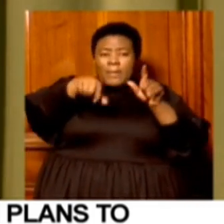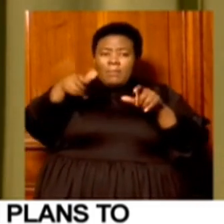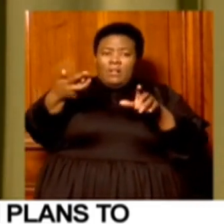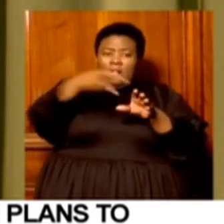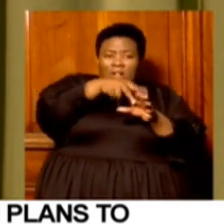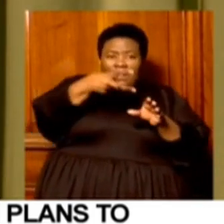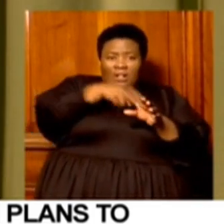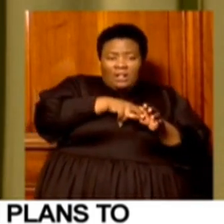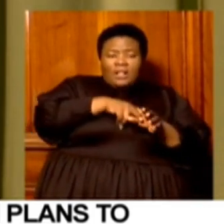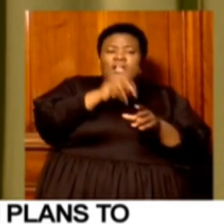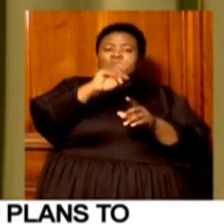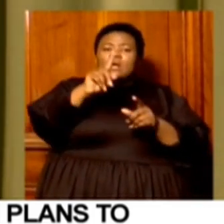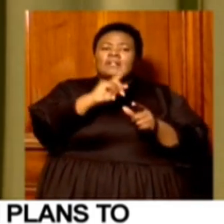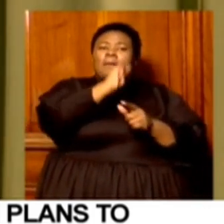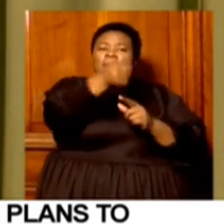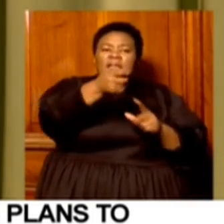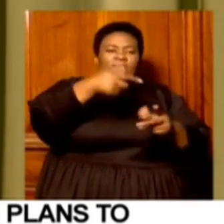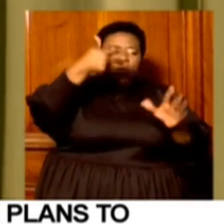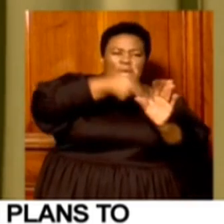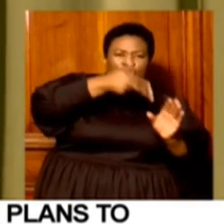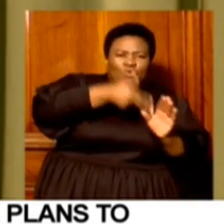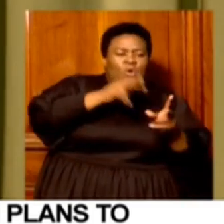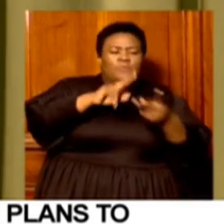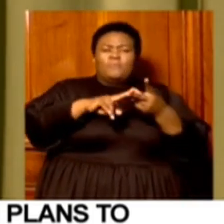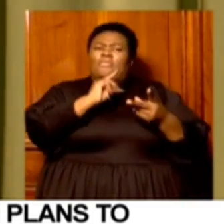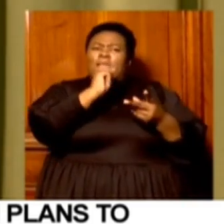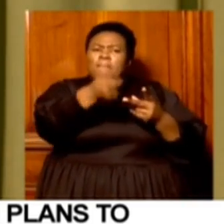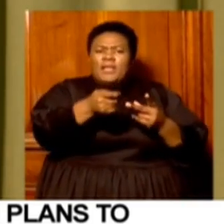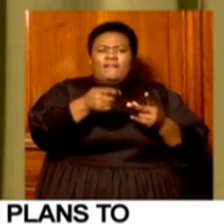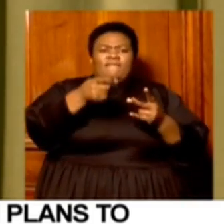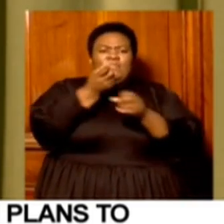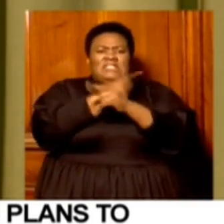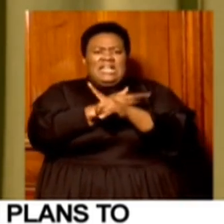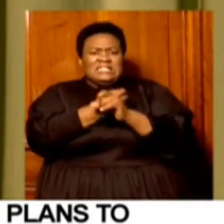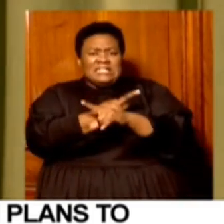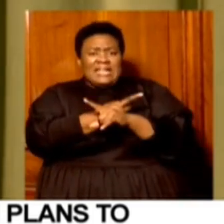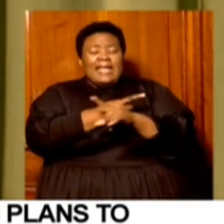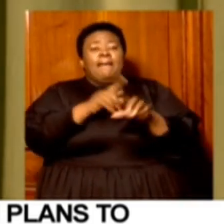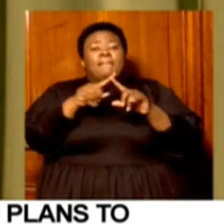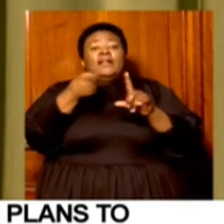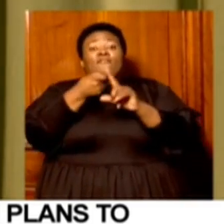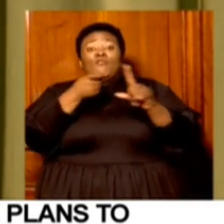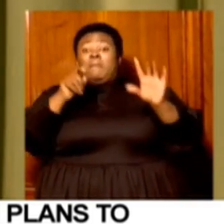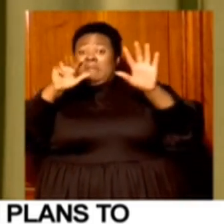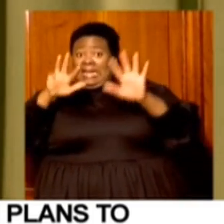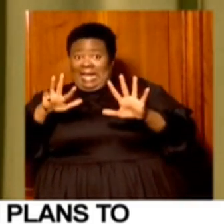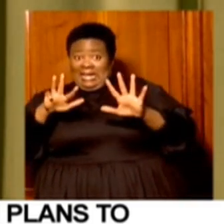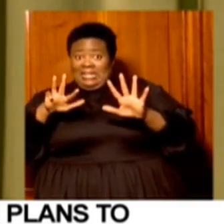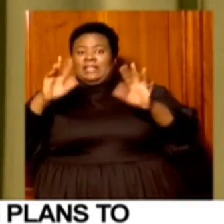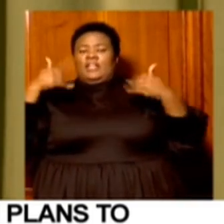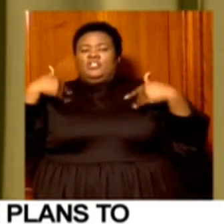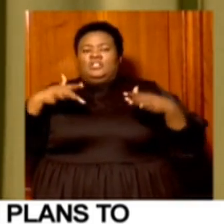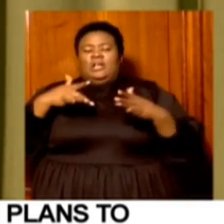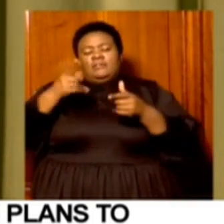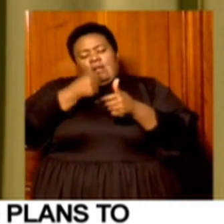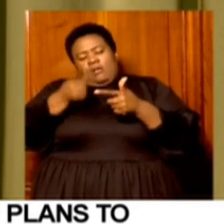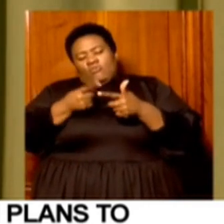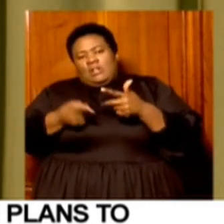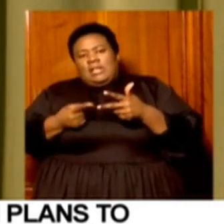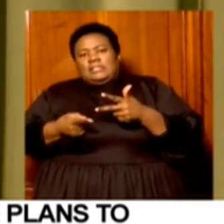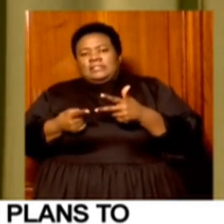on. At number 9, then they start to calculate income. Every month, a